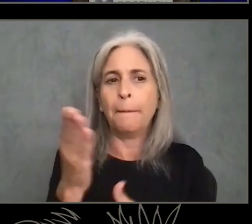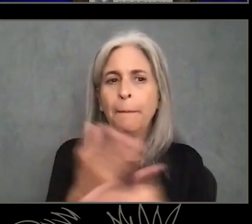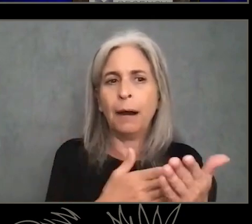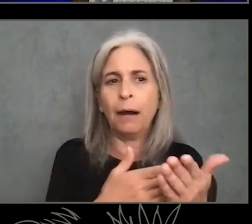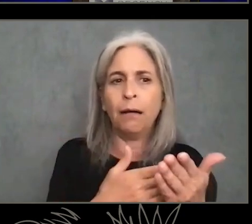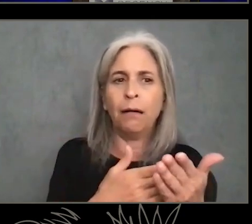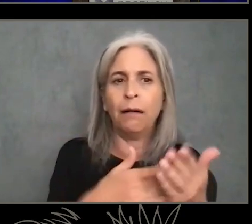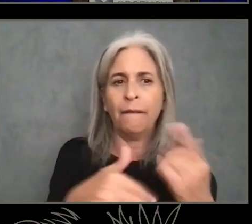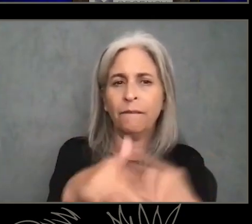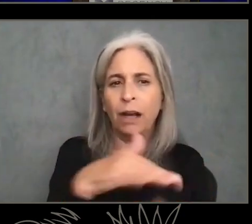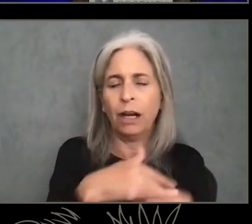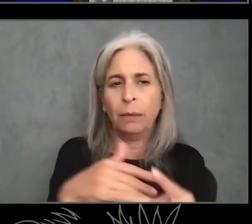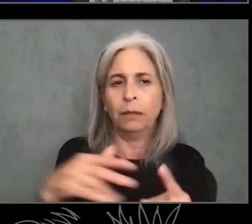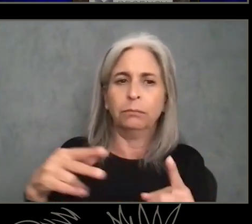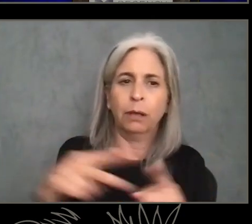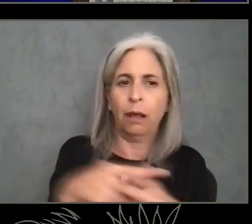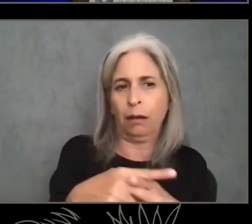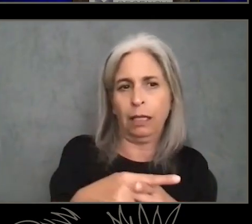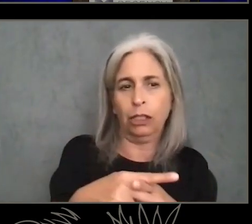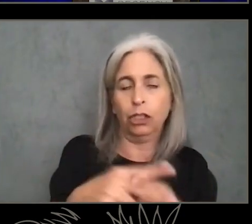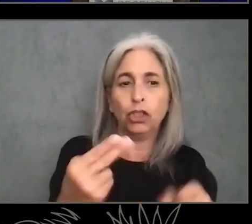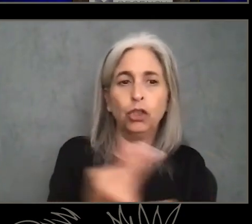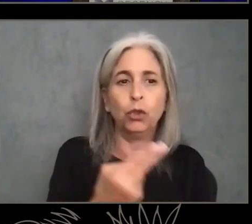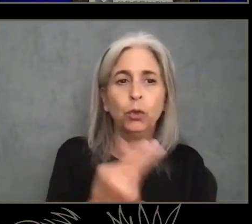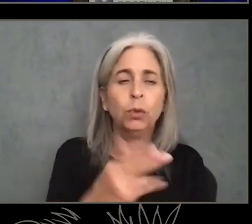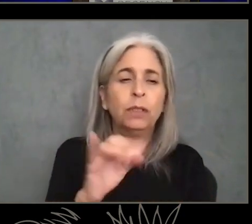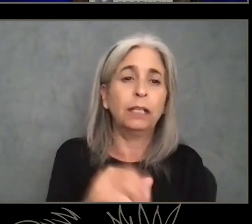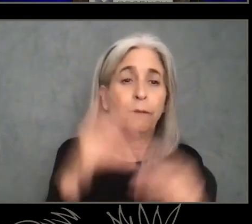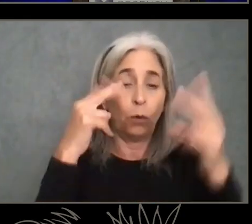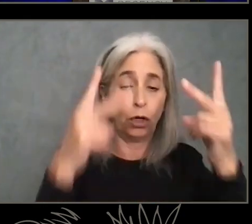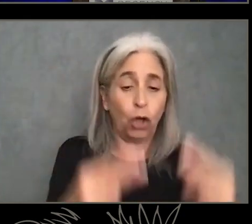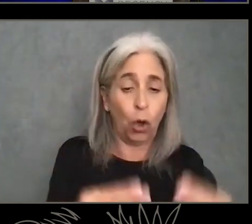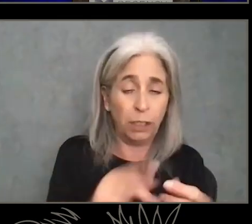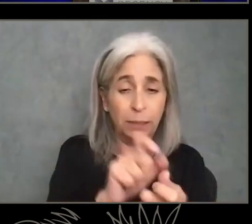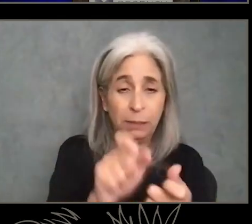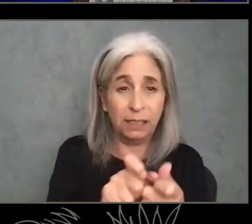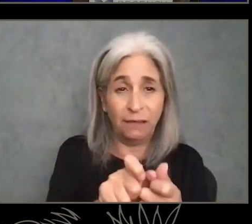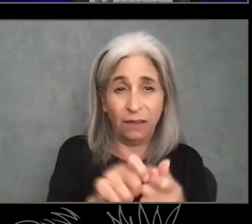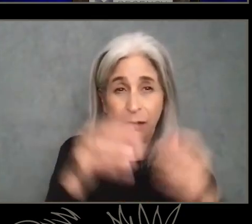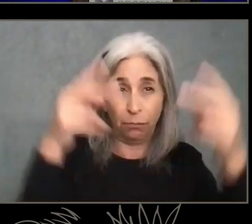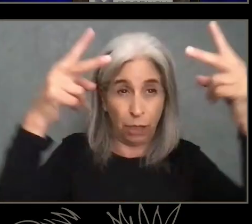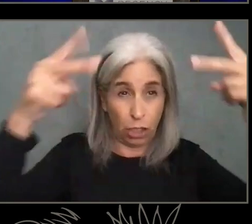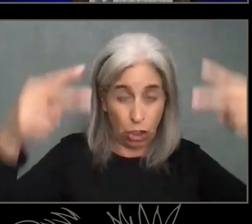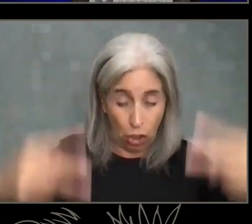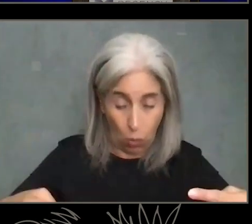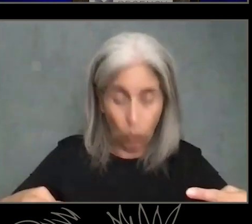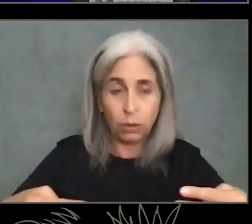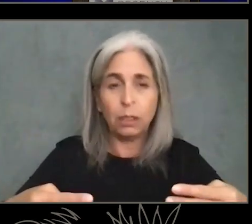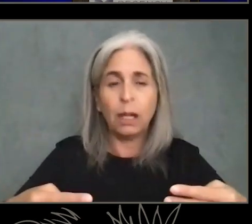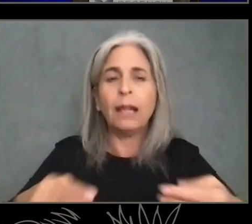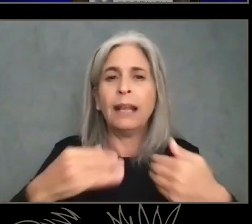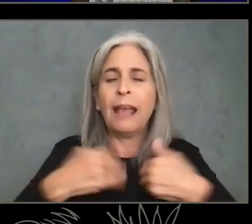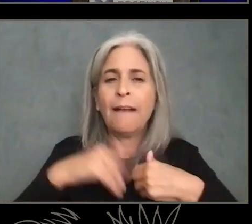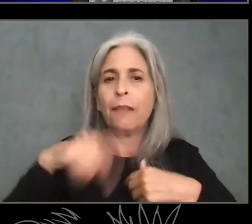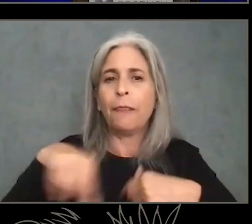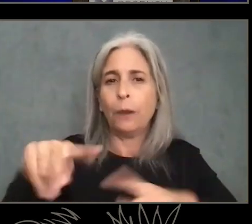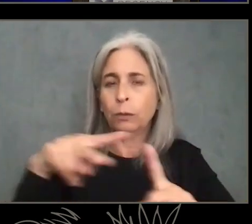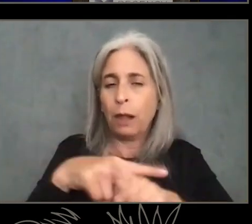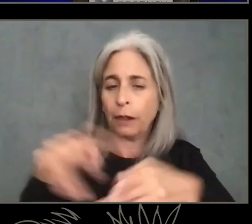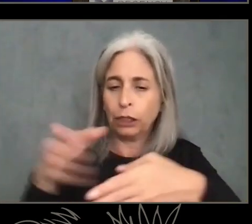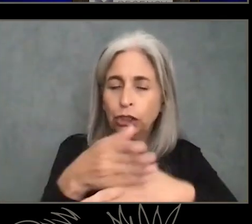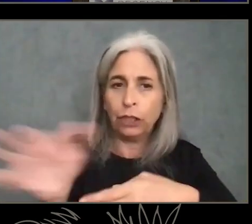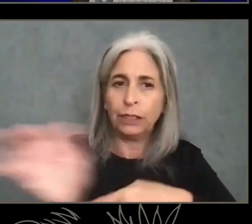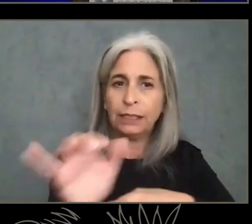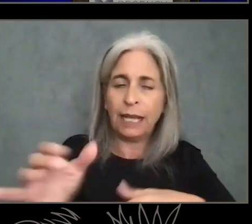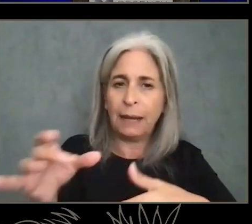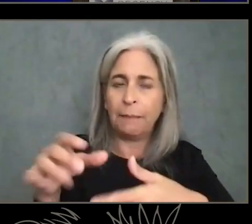plugins. Like I mentioned, you can use these to transform code in these specific places. and then have those plugins share the